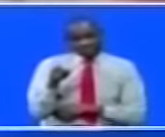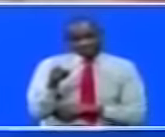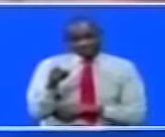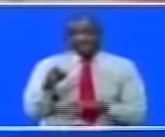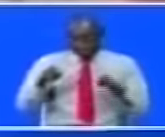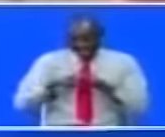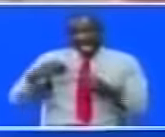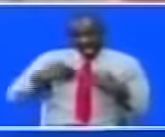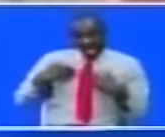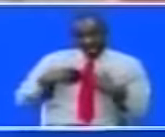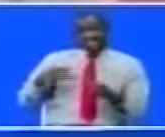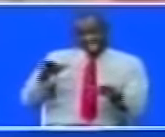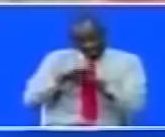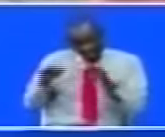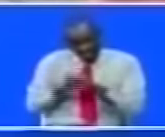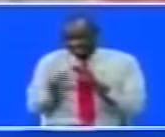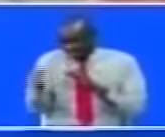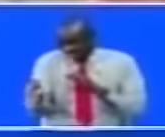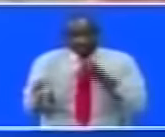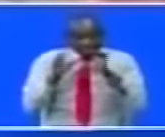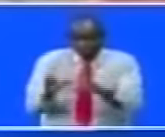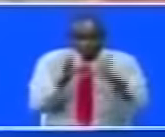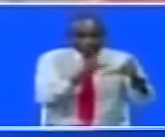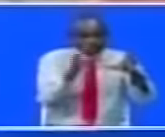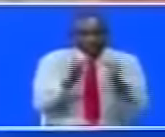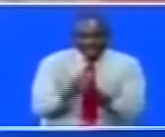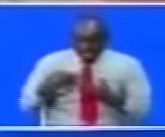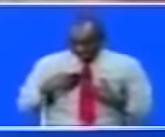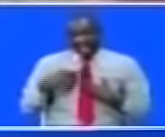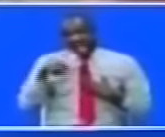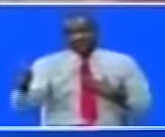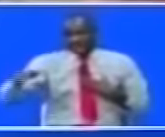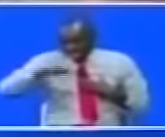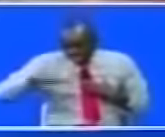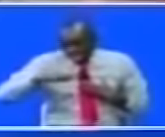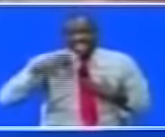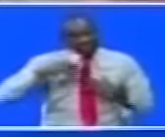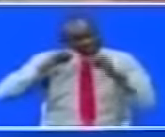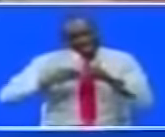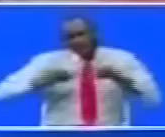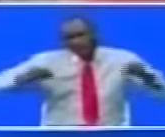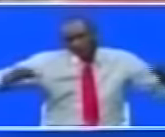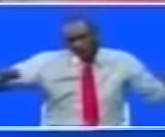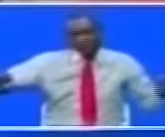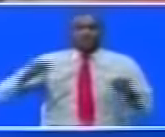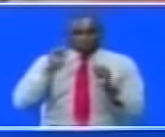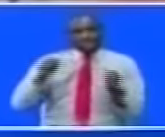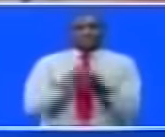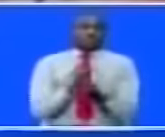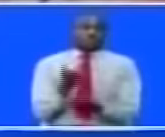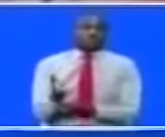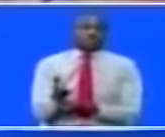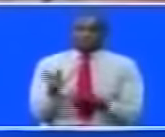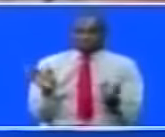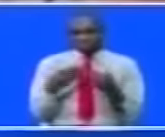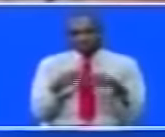Tata niko na mpango zake ya kuwekwa. Yuko pengine ikikaa sana vitu inaweza haribika.